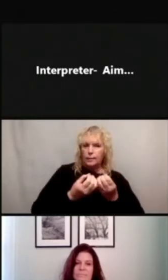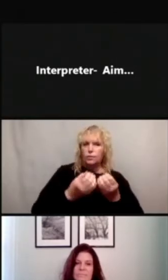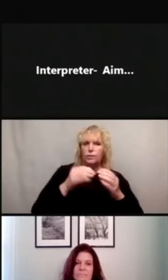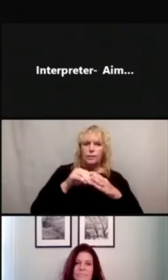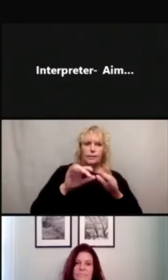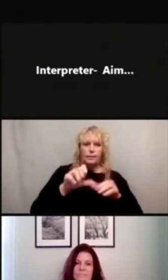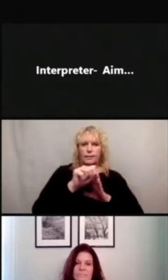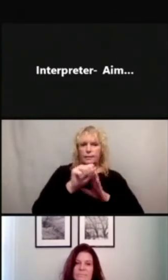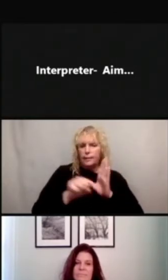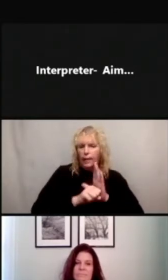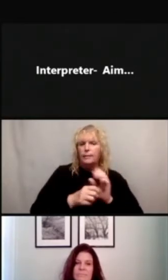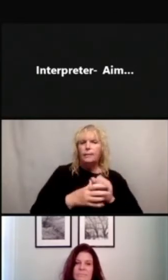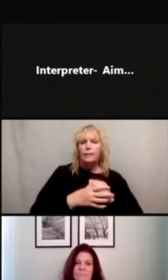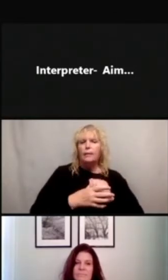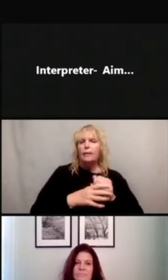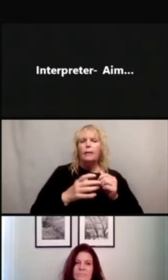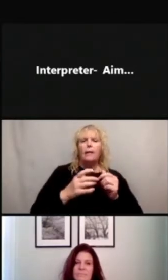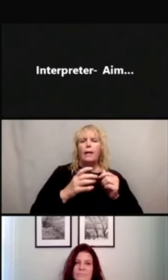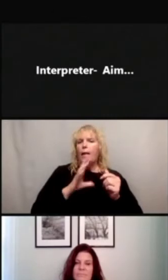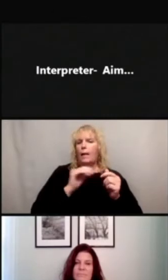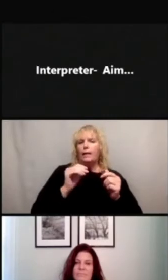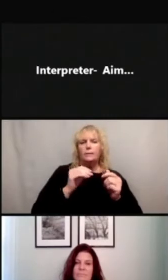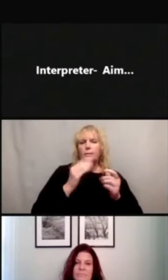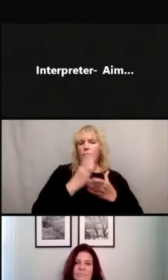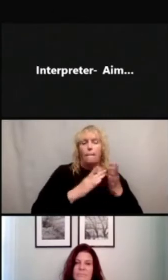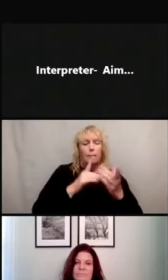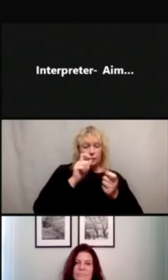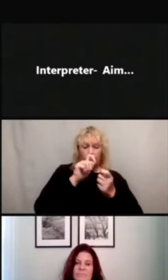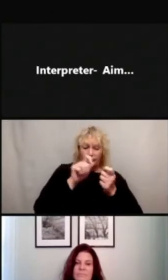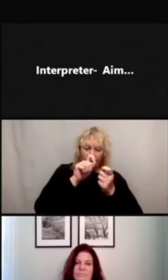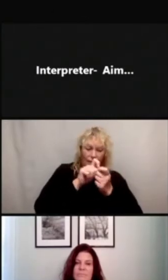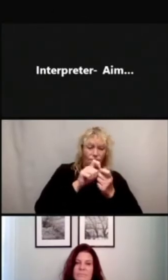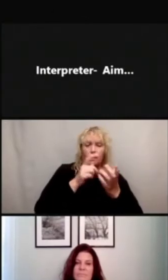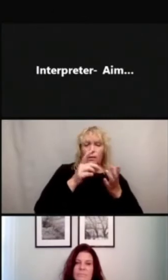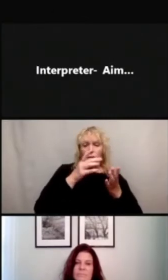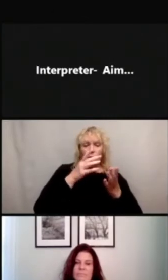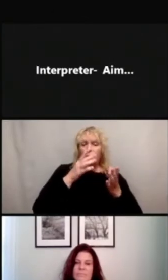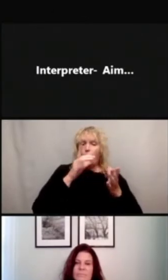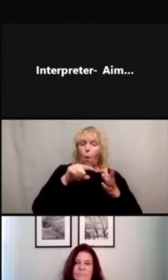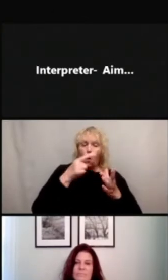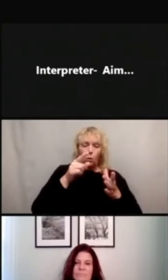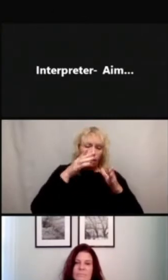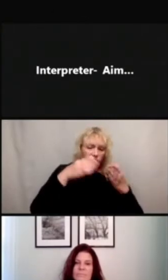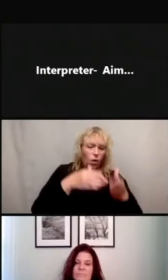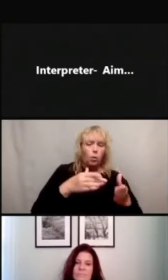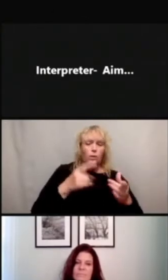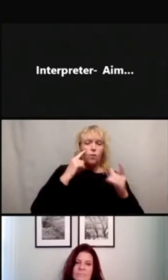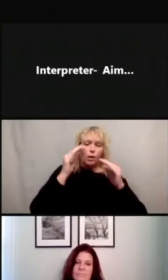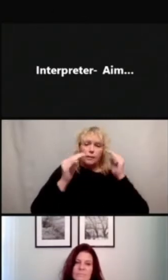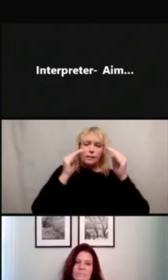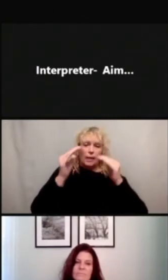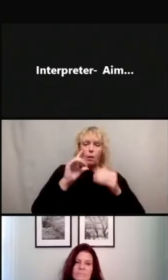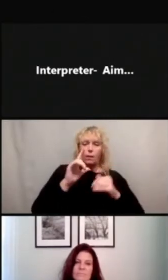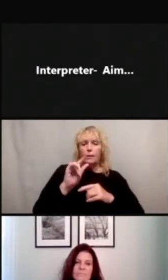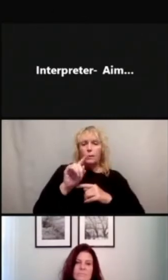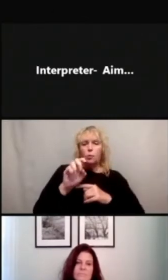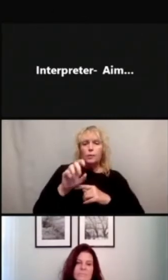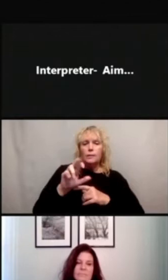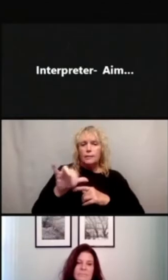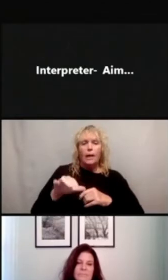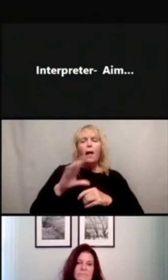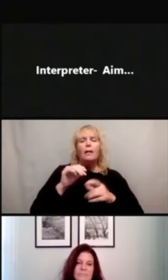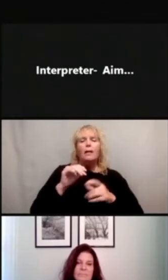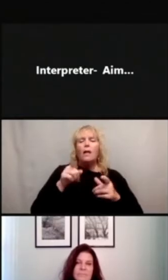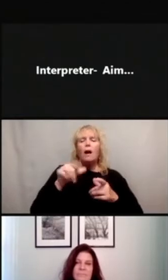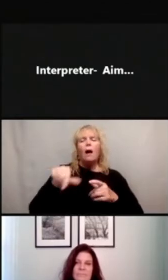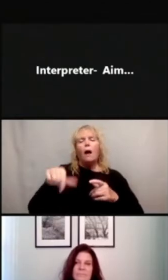be specific and only focused on adult education and literacy, and others may have it as a smaller component of a wide range of